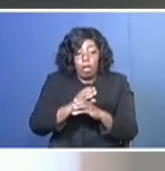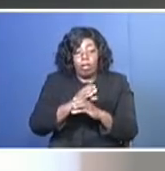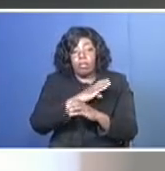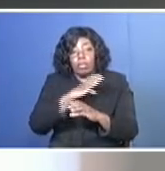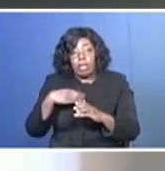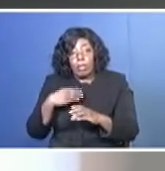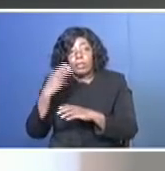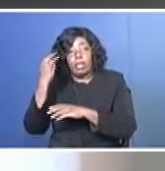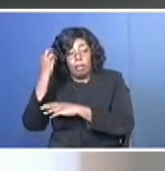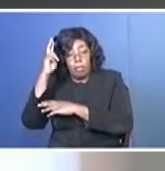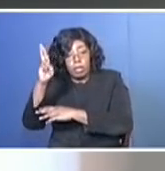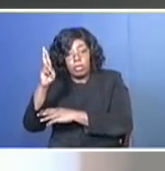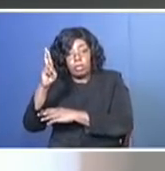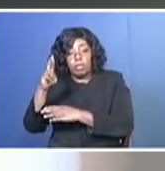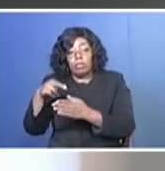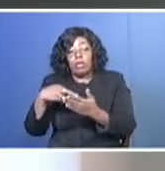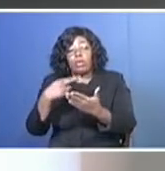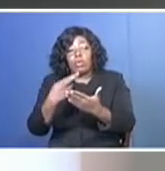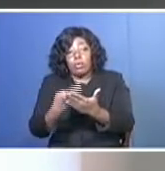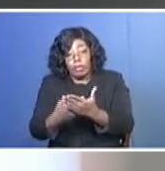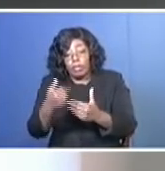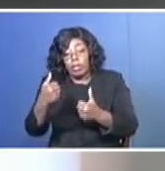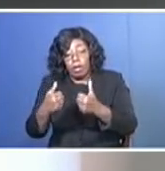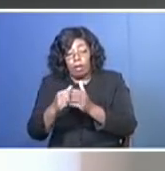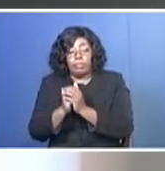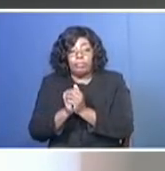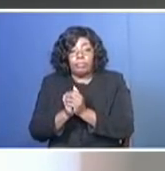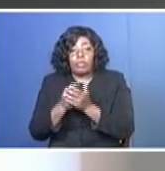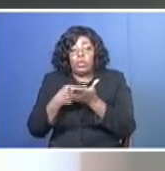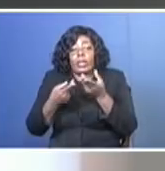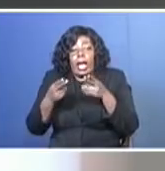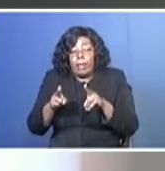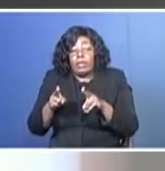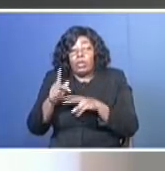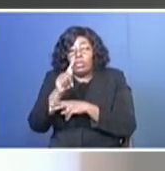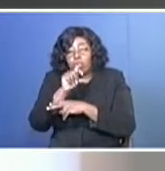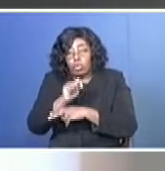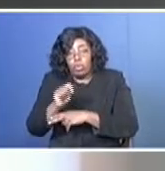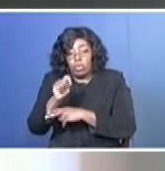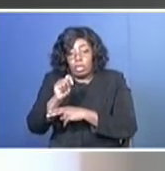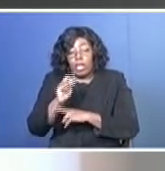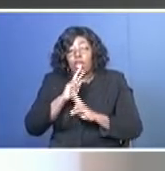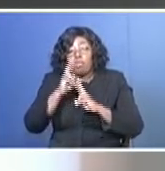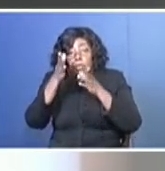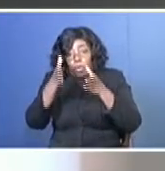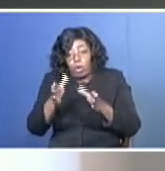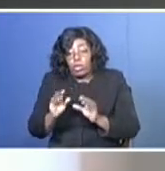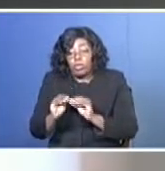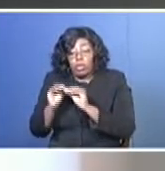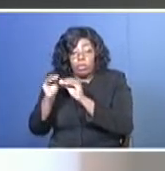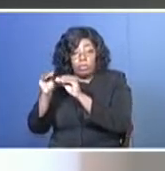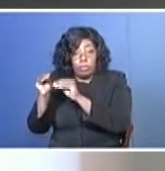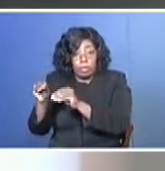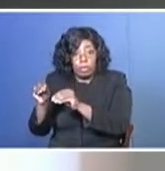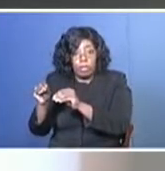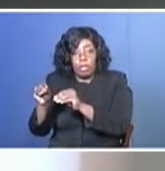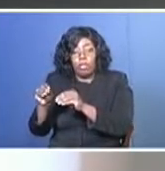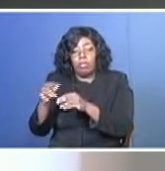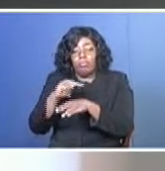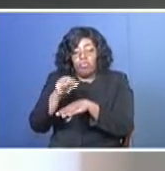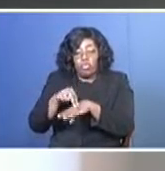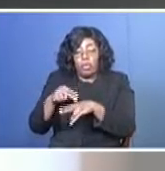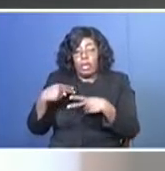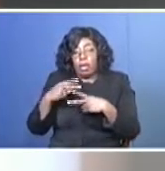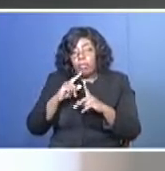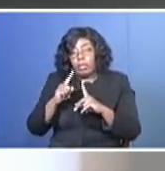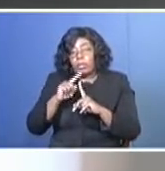ministers, when they arrive, they're pulled up. What happened on Tuesday, where reporters were placed, what we normally have, we heard people